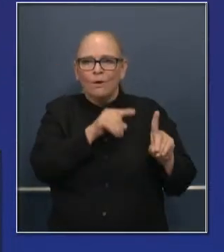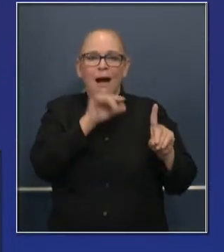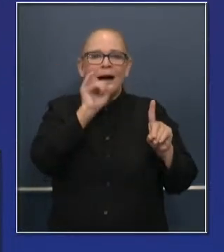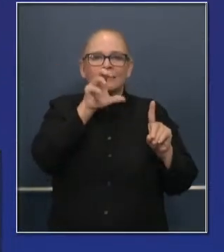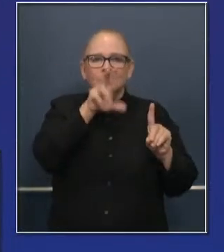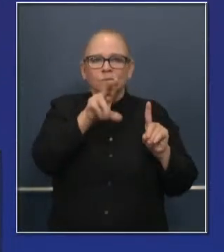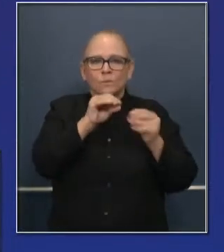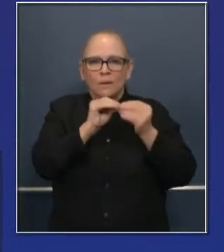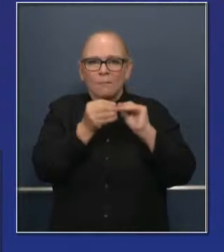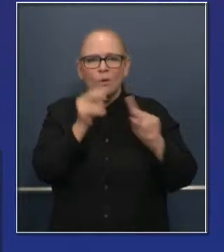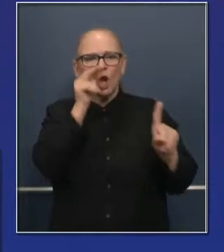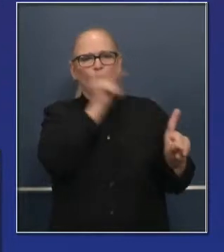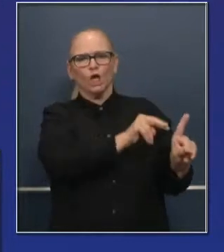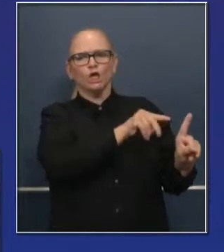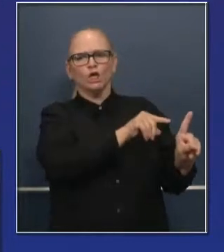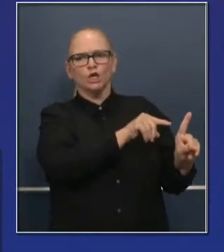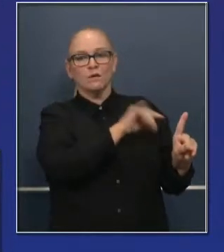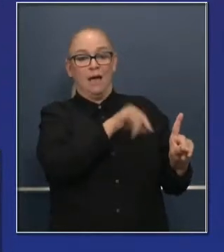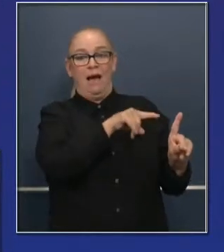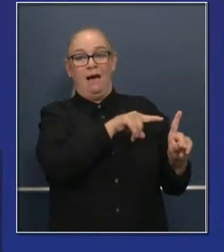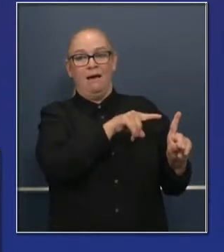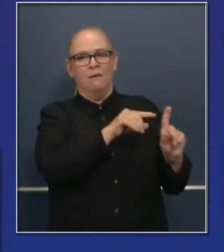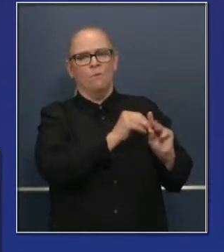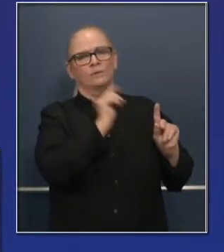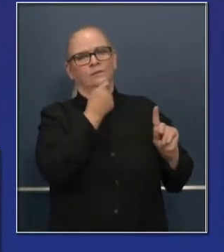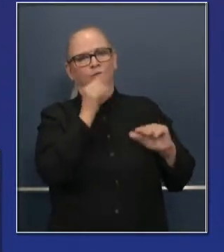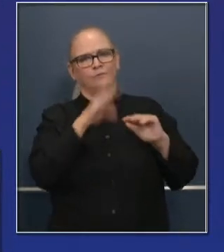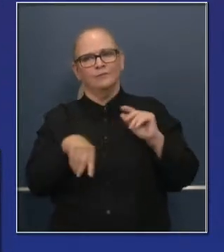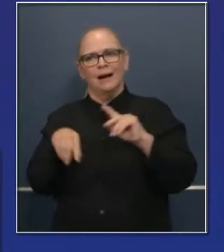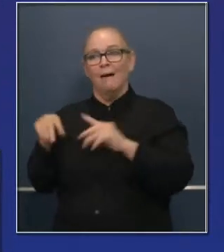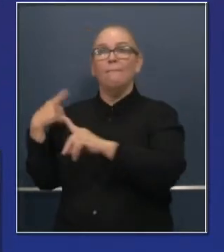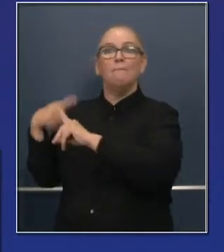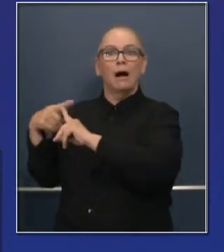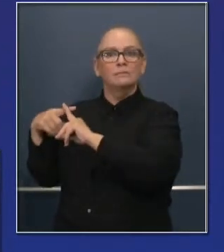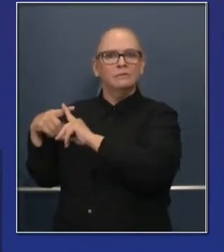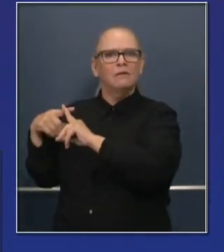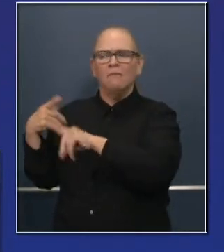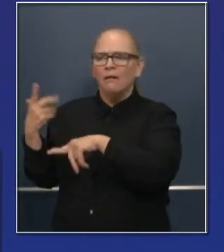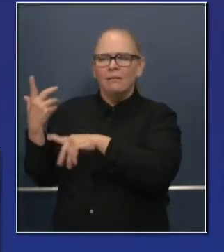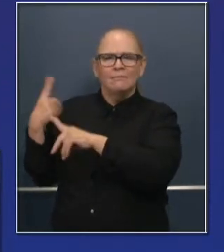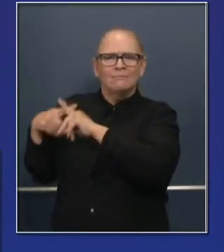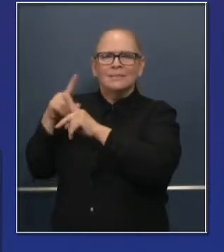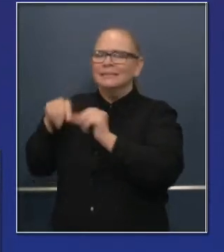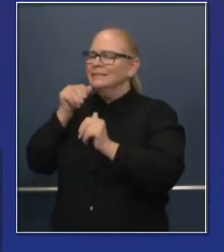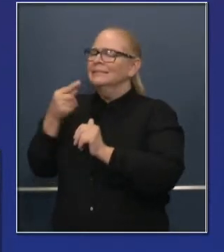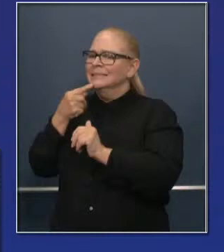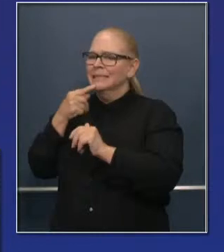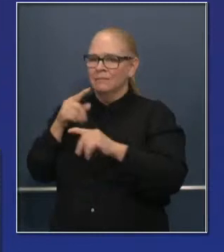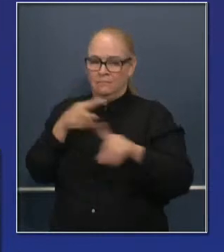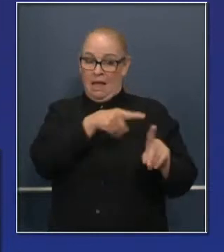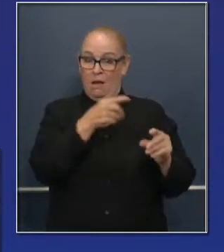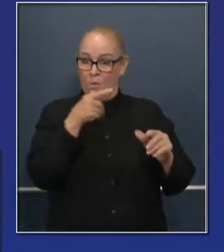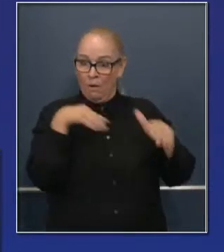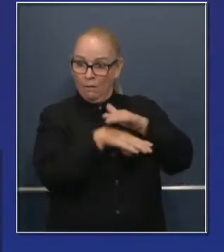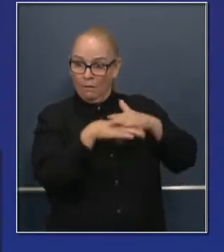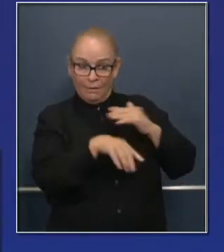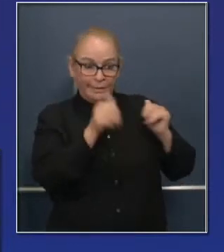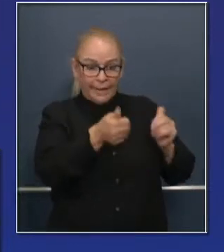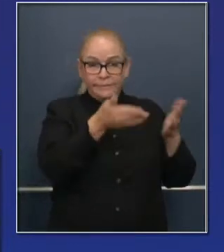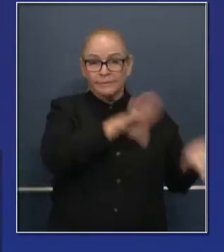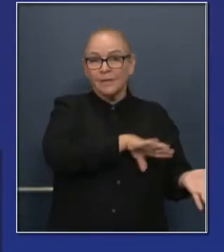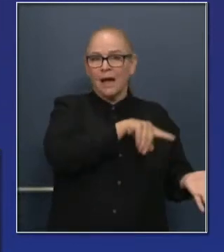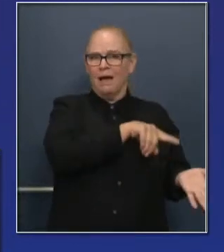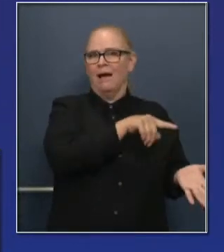They become more profoundly significant from the perspective of mortality, from the perspective of our healthcare